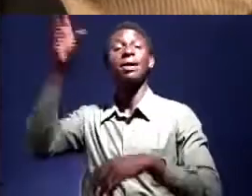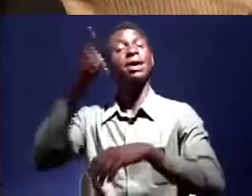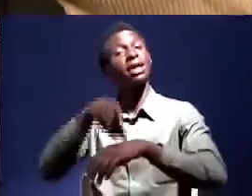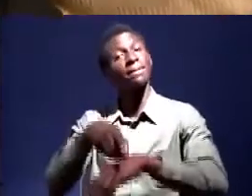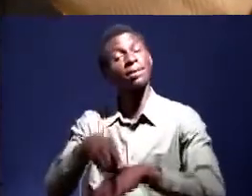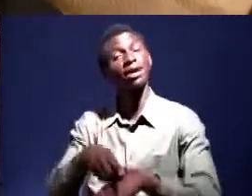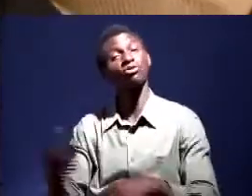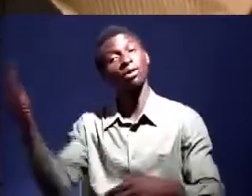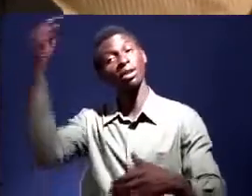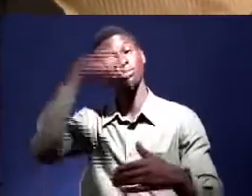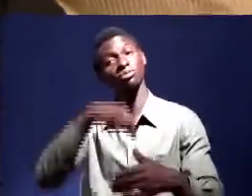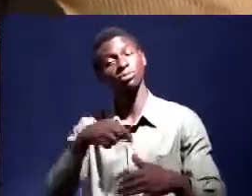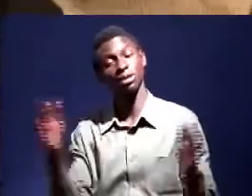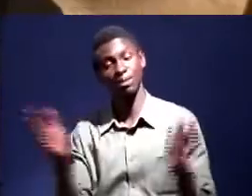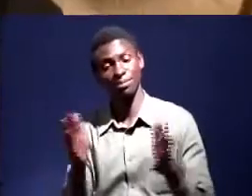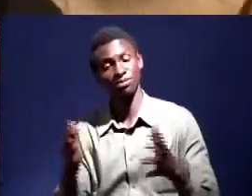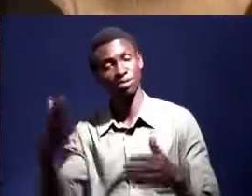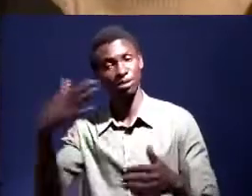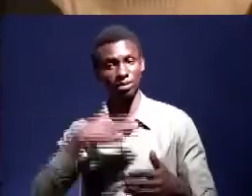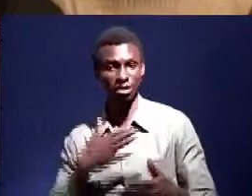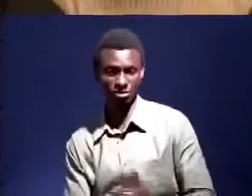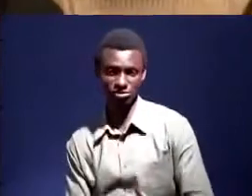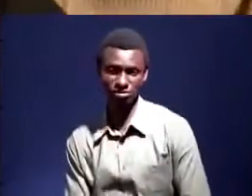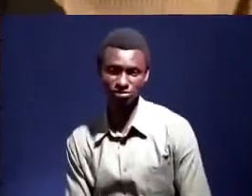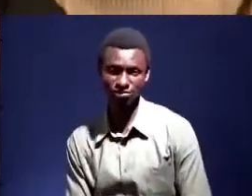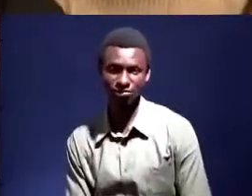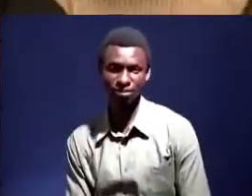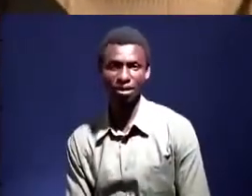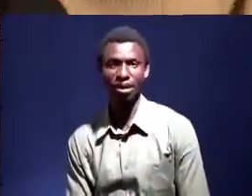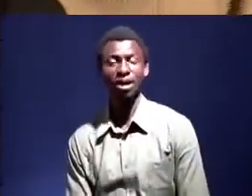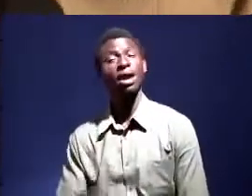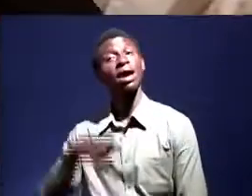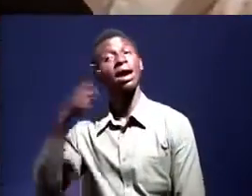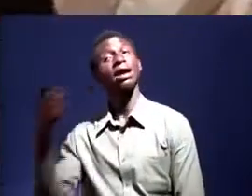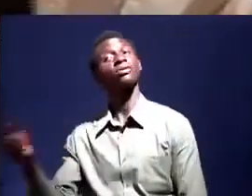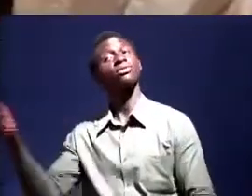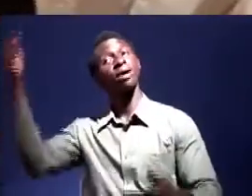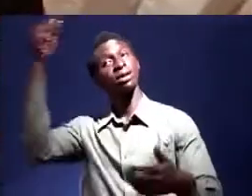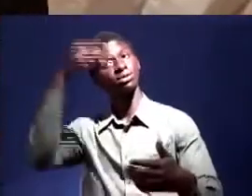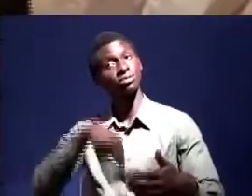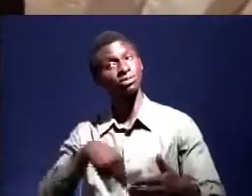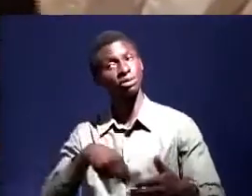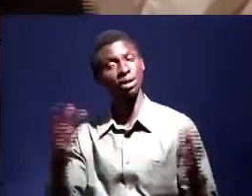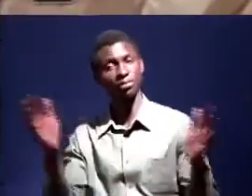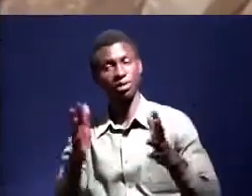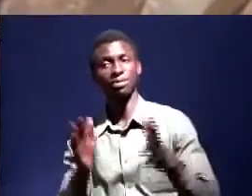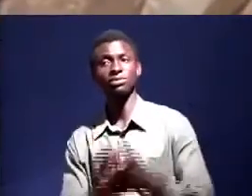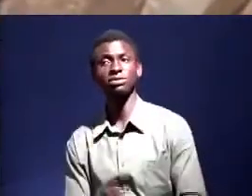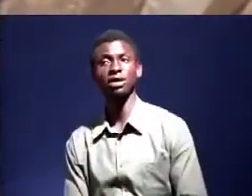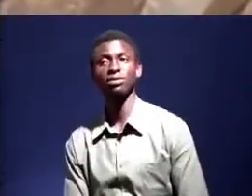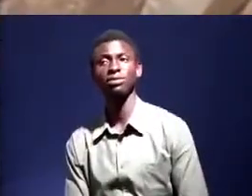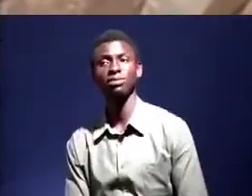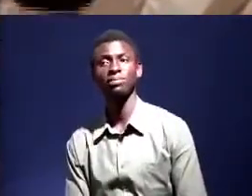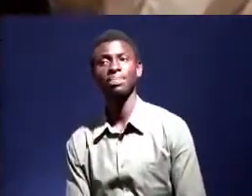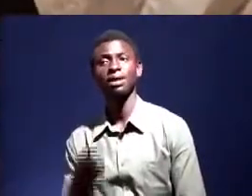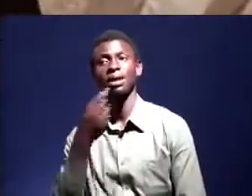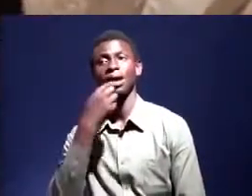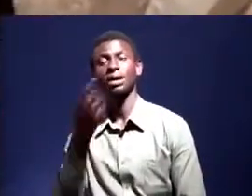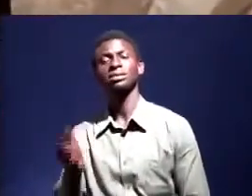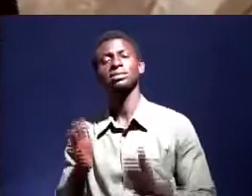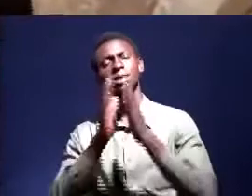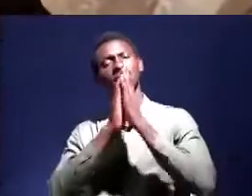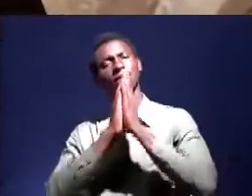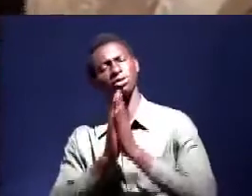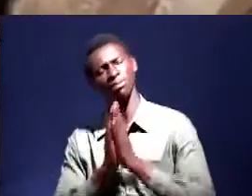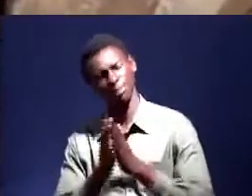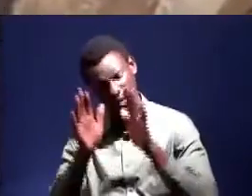would always say to me, na alikuwa akihudhuria pale kwa, pray for my son. Akisema niombeeni mtoto wangu. Pray for my